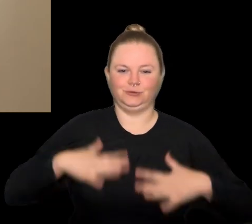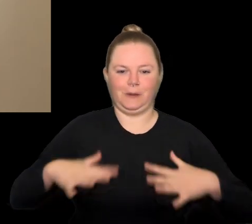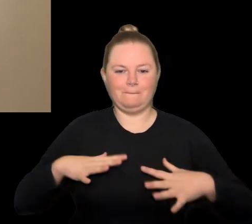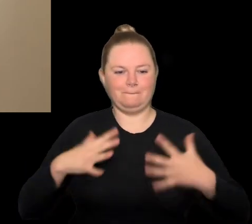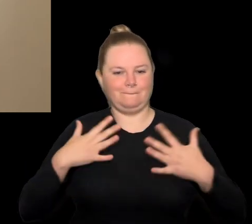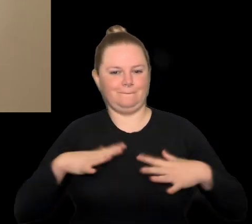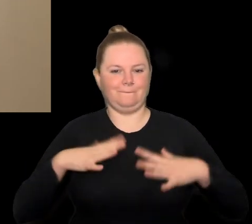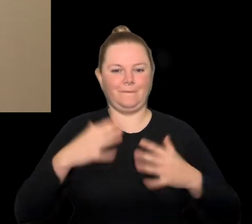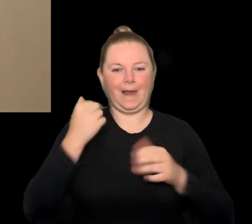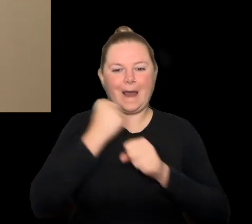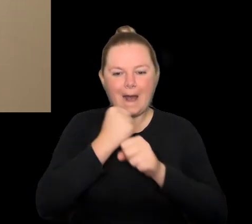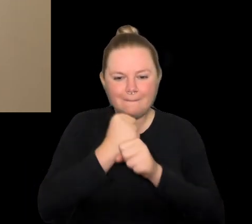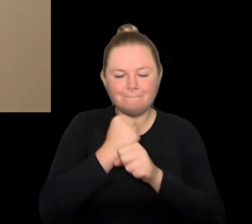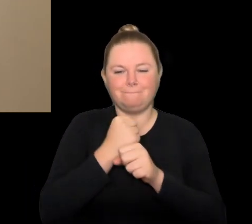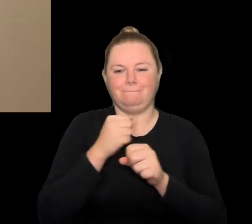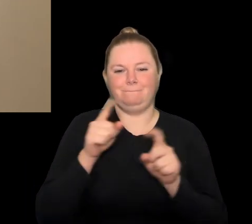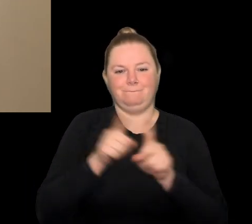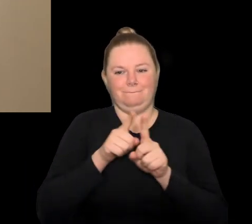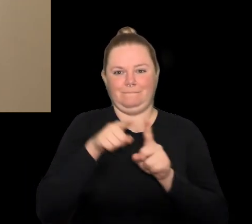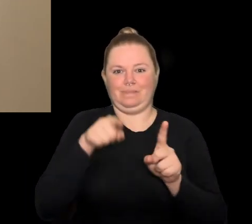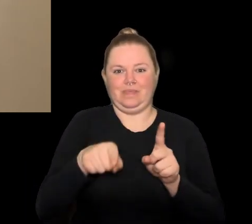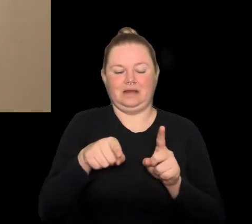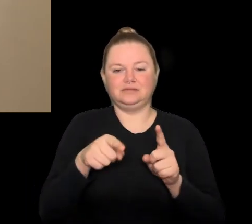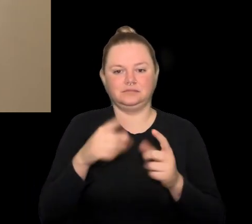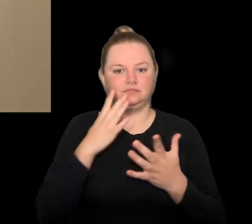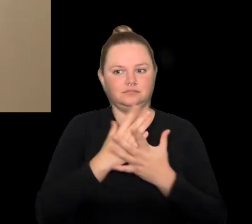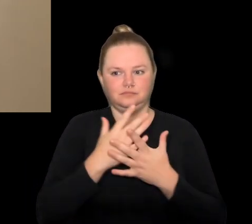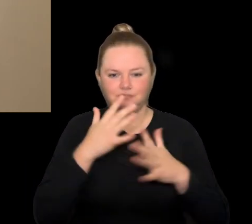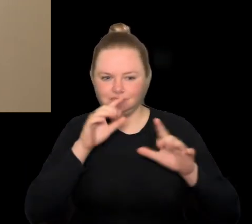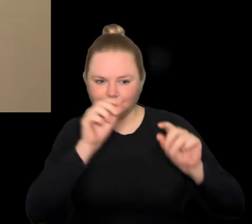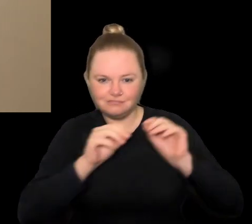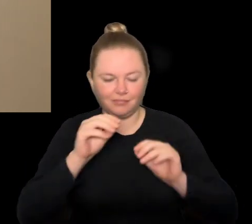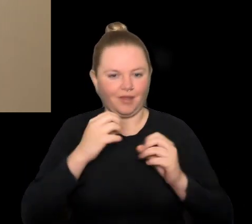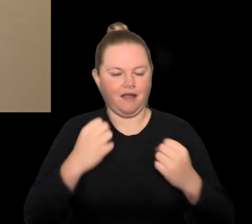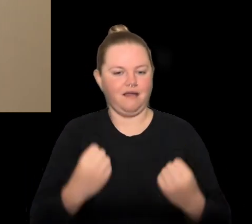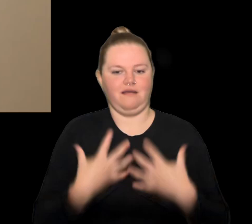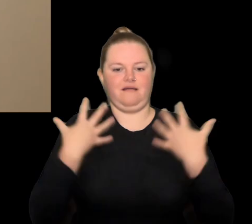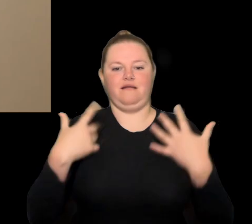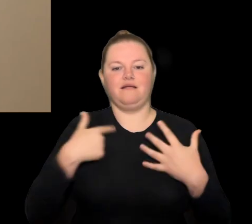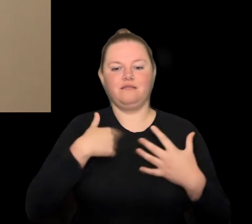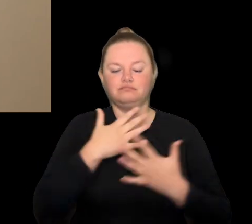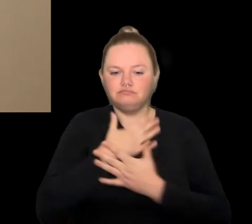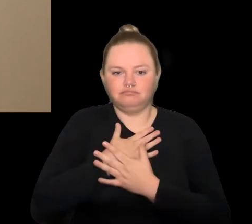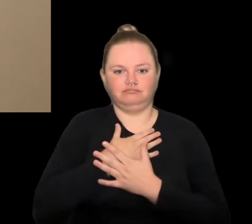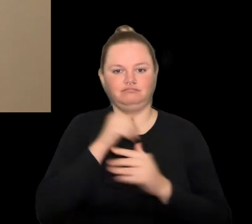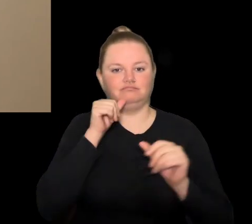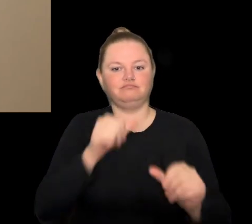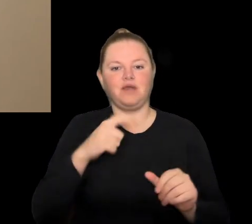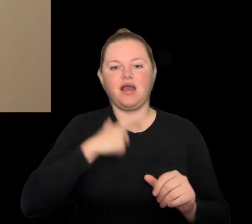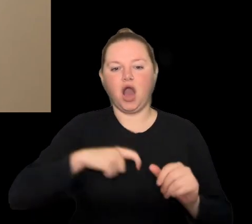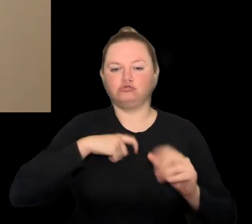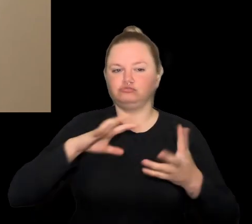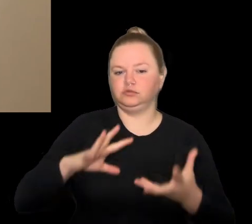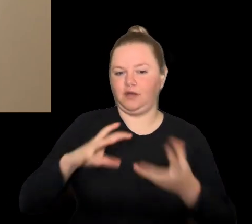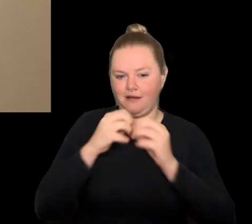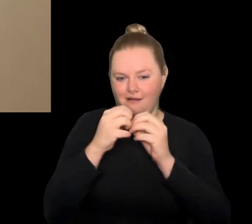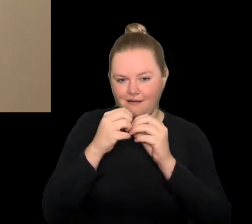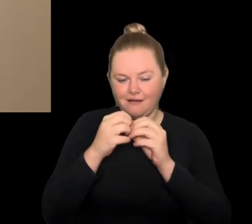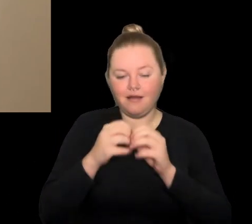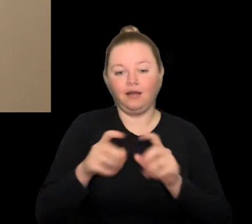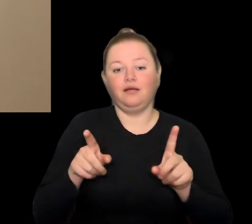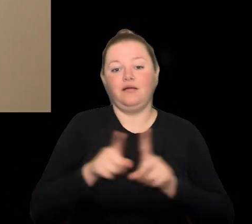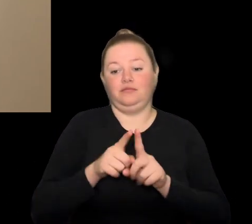dress-up games, and that really sparked my love for character